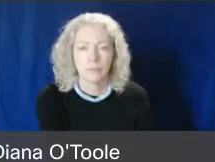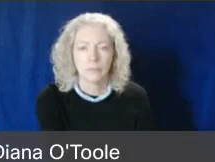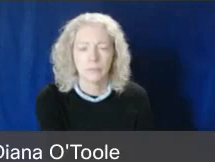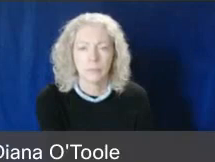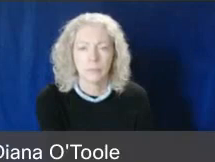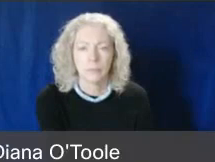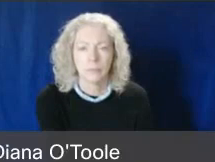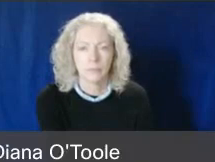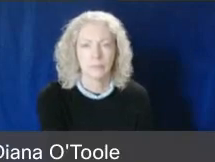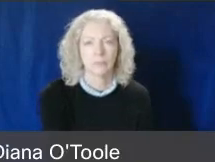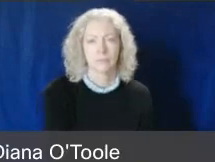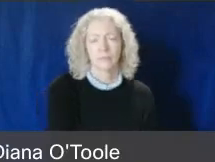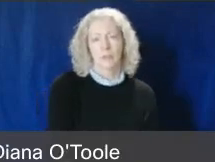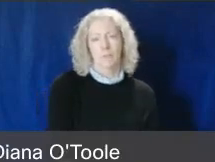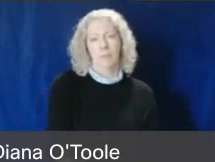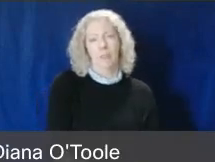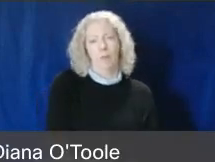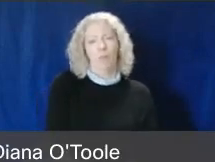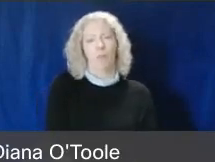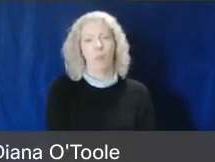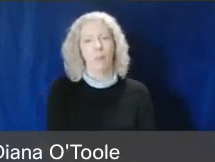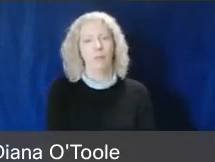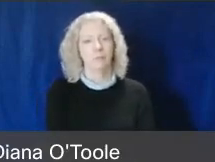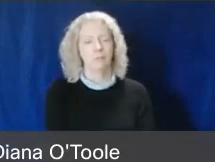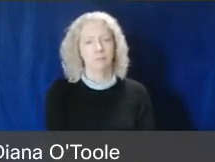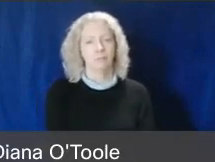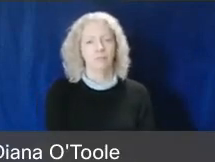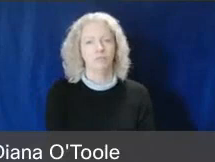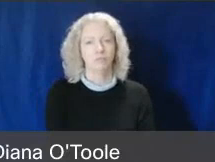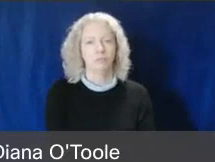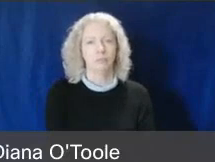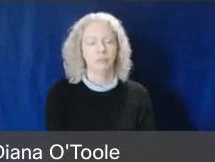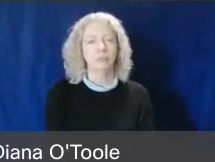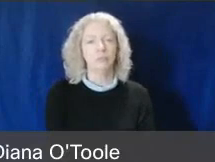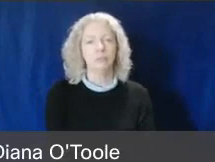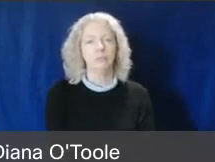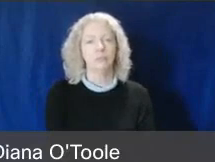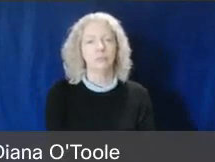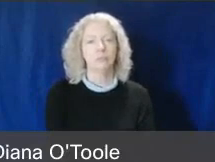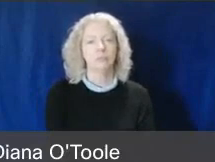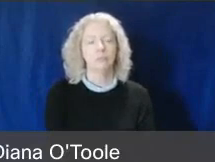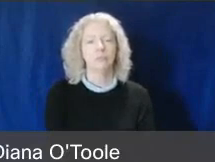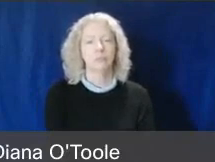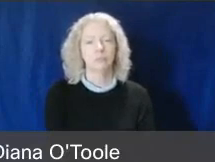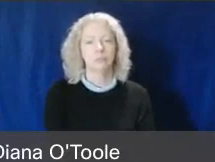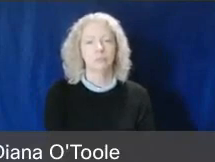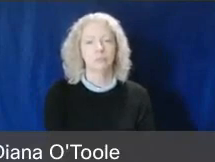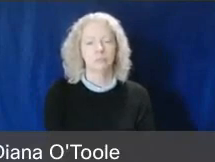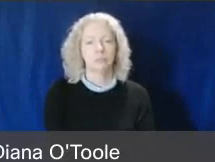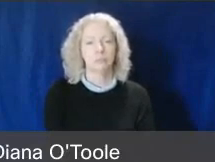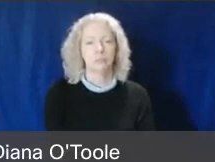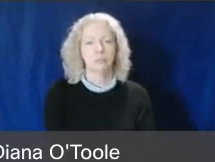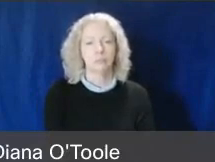driven by COVID. And I think we can make that case. As long as we can make that case, we can use CARES Act dollars. So if you have